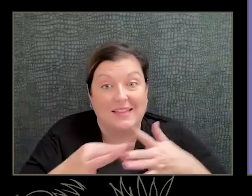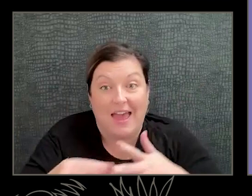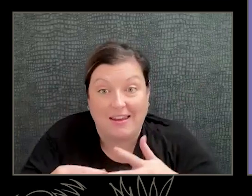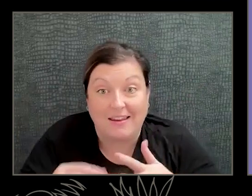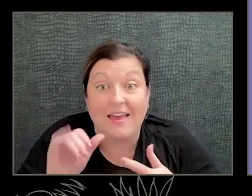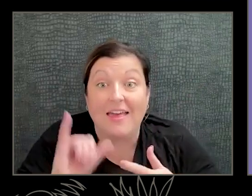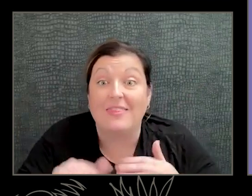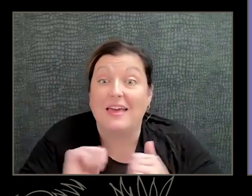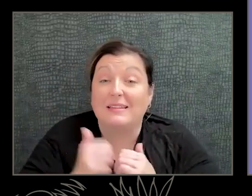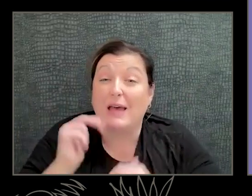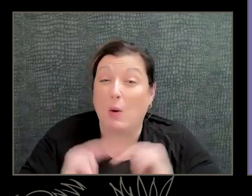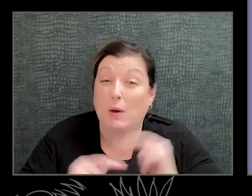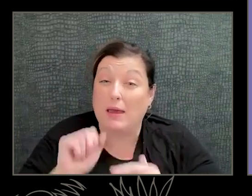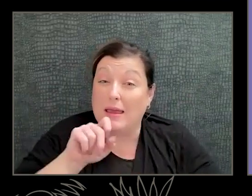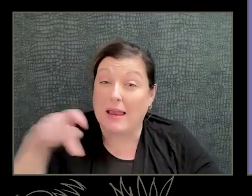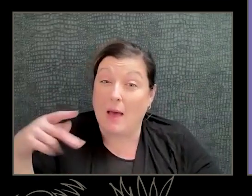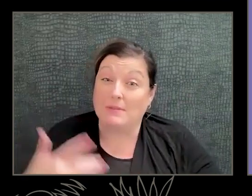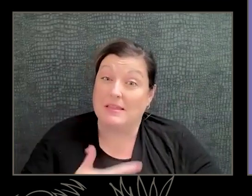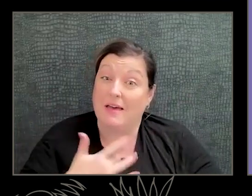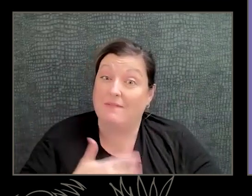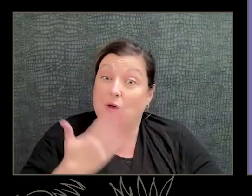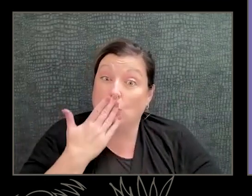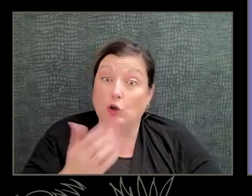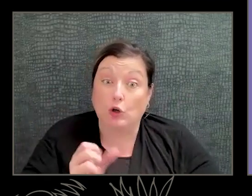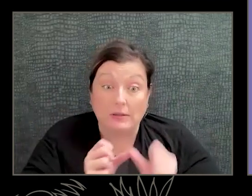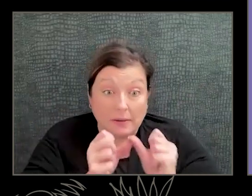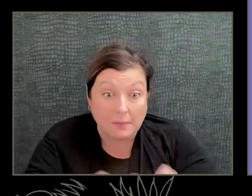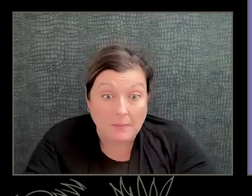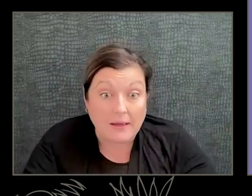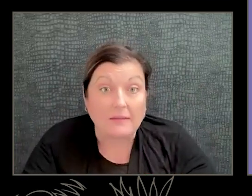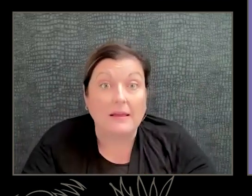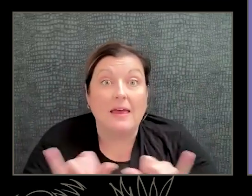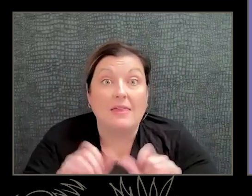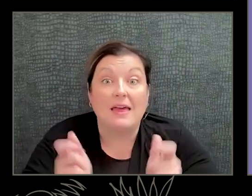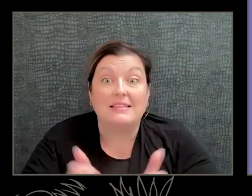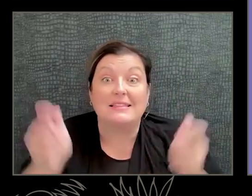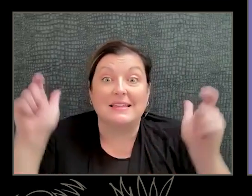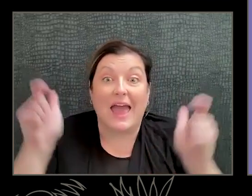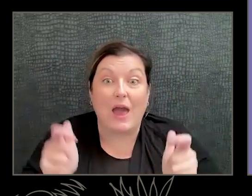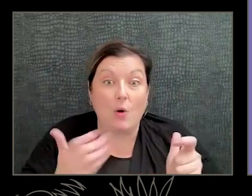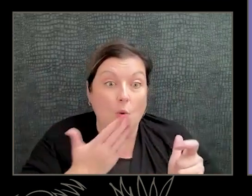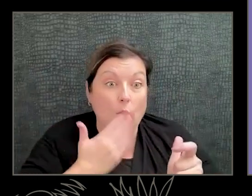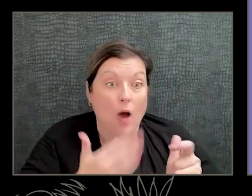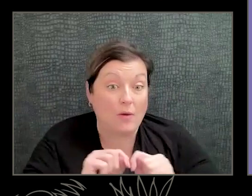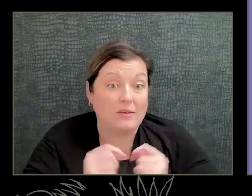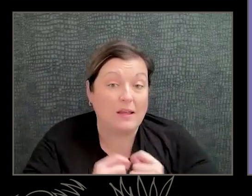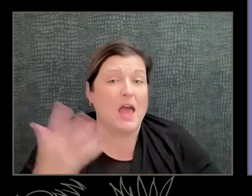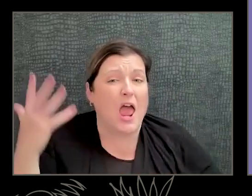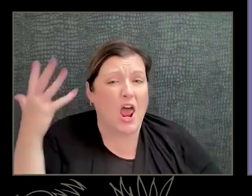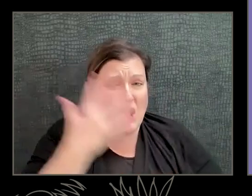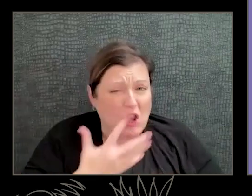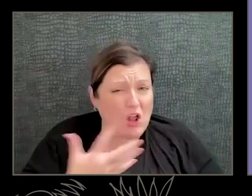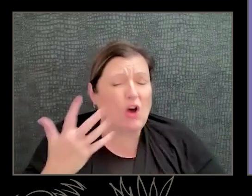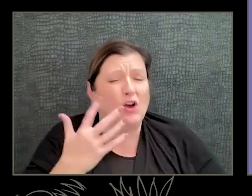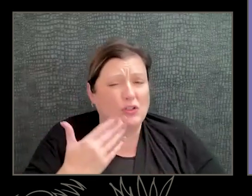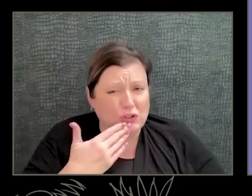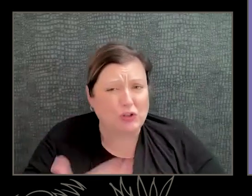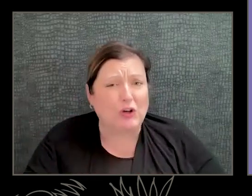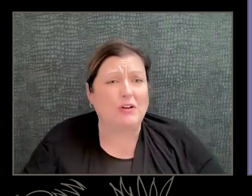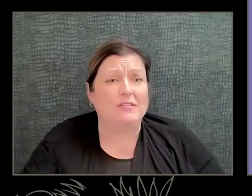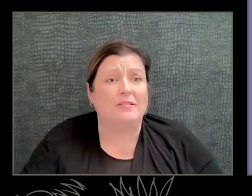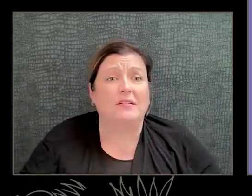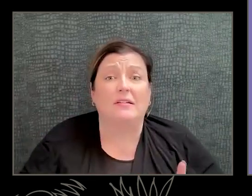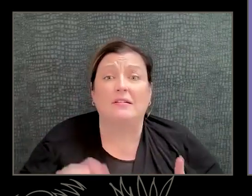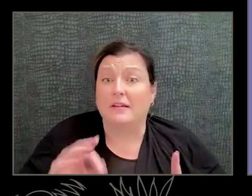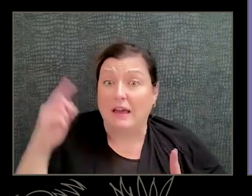build apps that feel good to maintain, that scale well with our teams, and still look really freaking good. But if anybody's